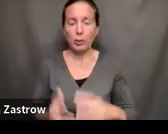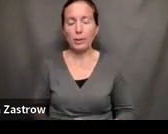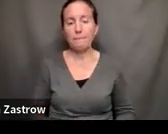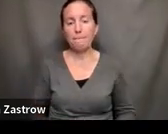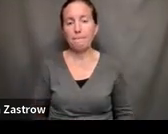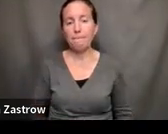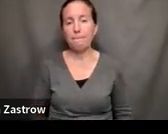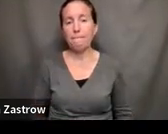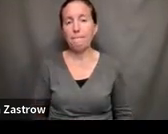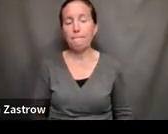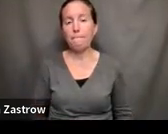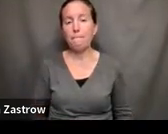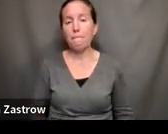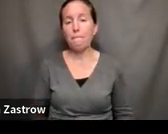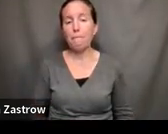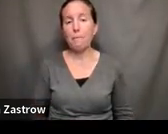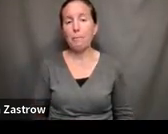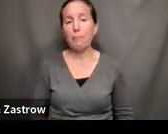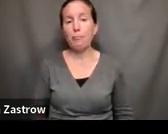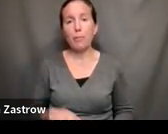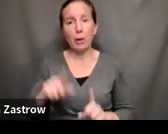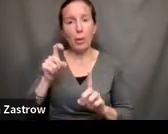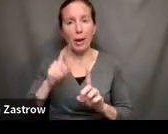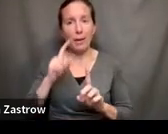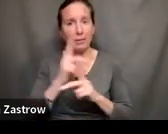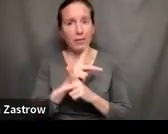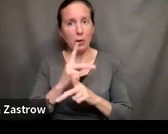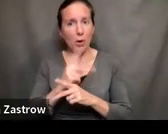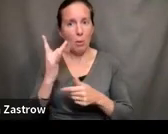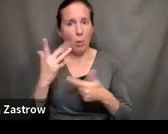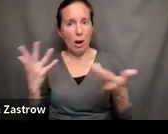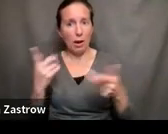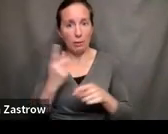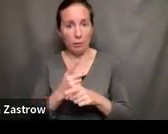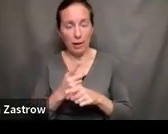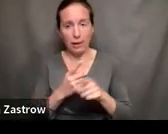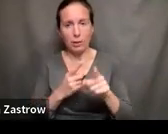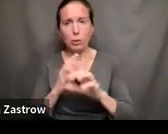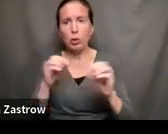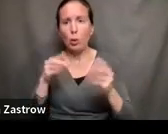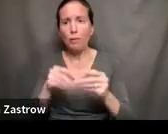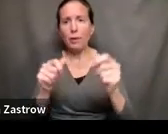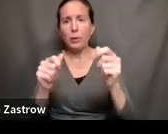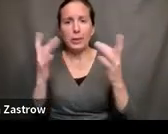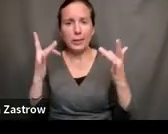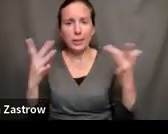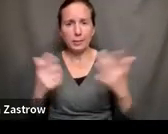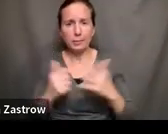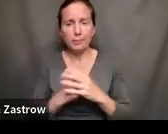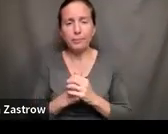So we want to figure out why. Why is there no progress on fluency, right? If you know the